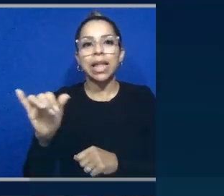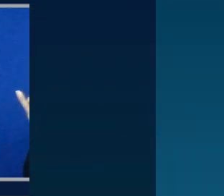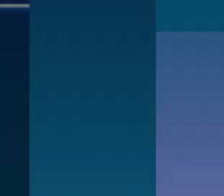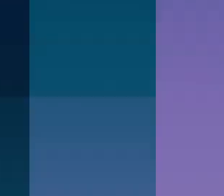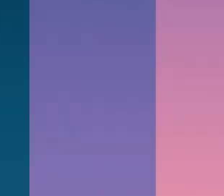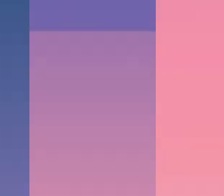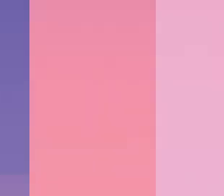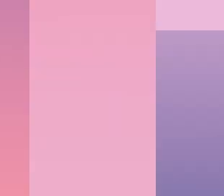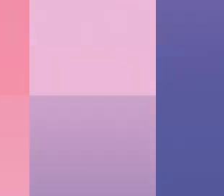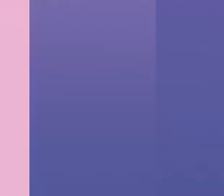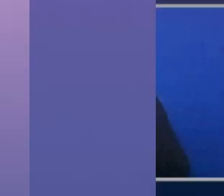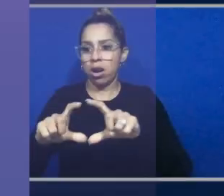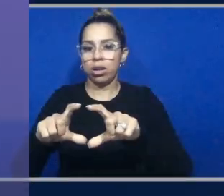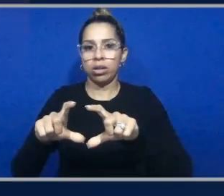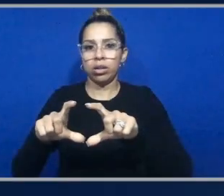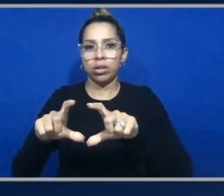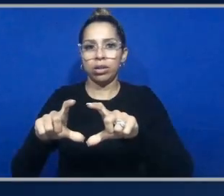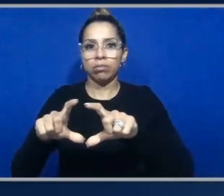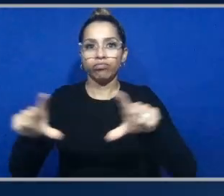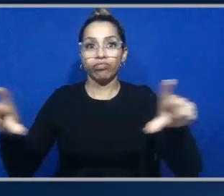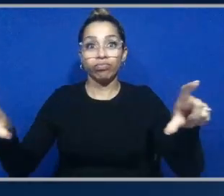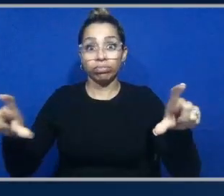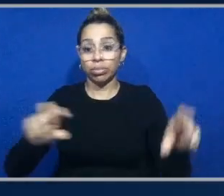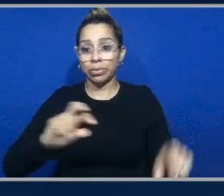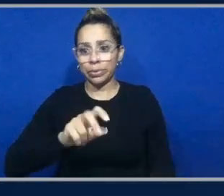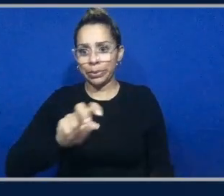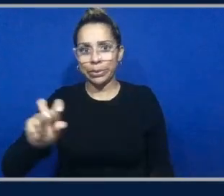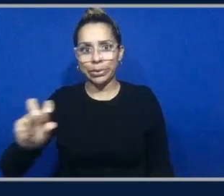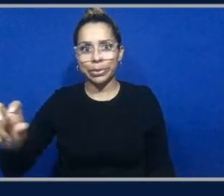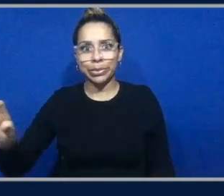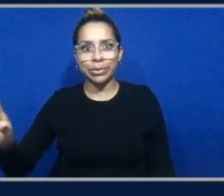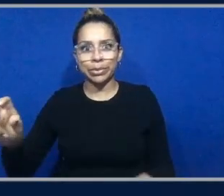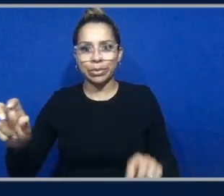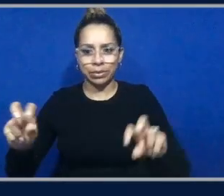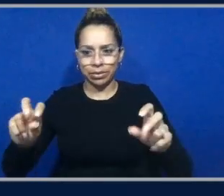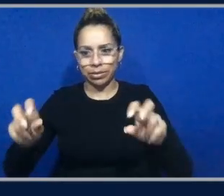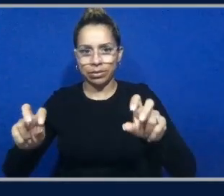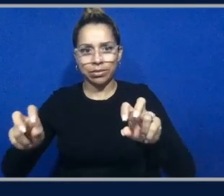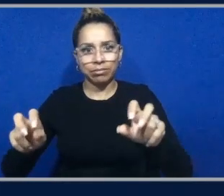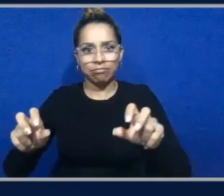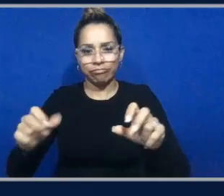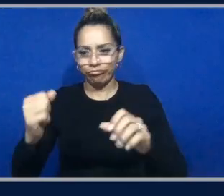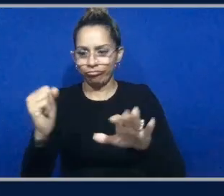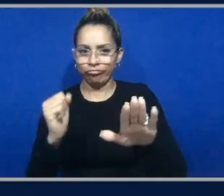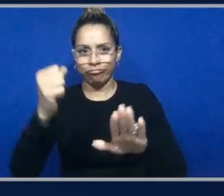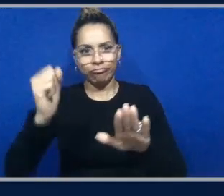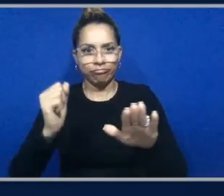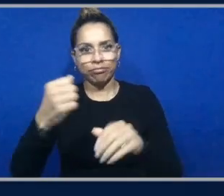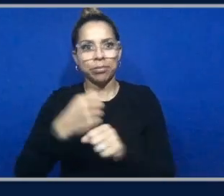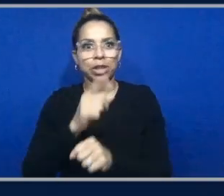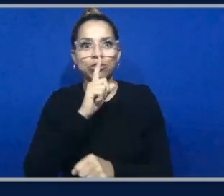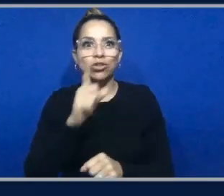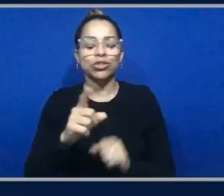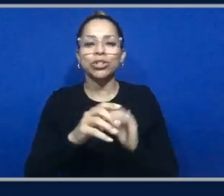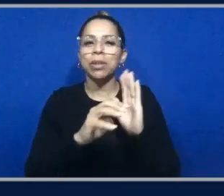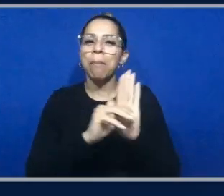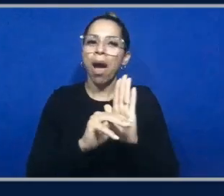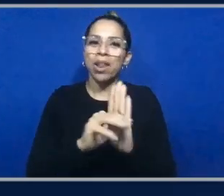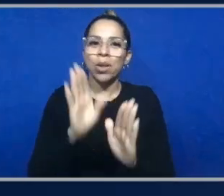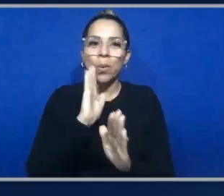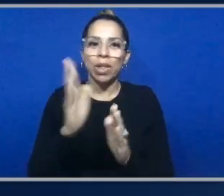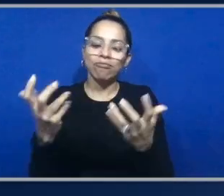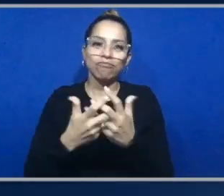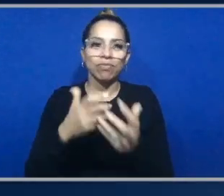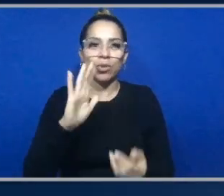like imagine you're like a pilot as a data engineer. You got all these knobs and levers to pull and tune to make the model act like you need it to act for your use